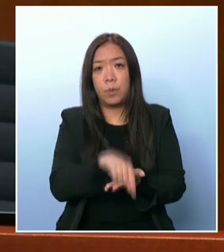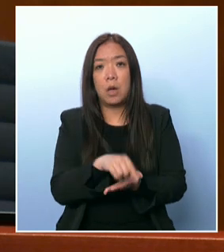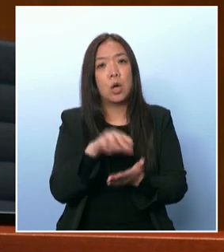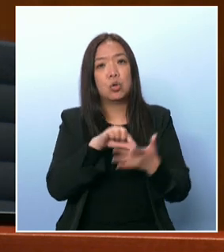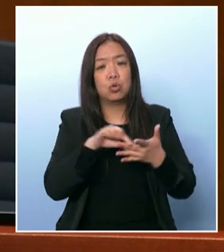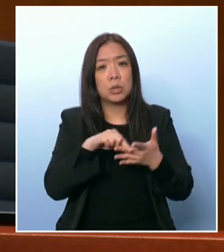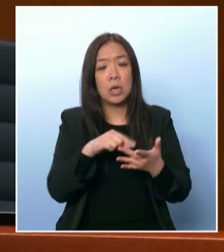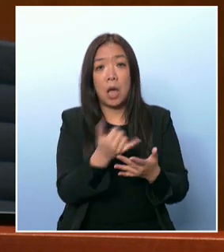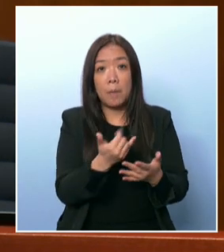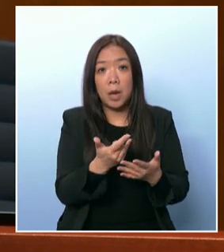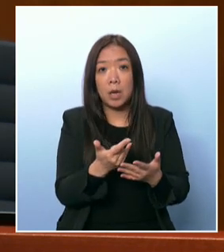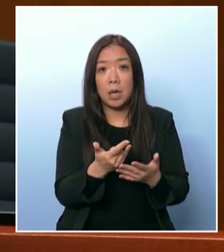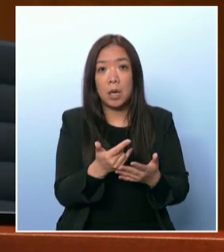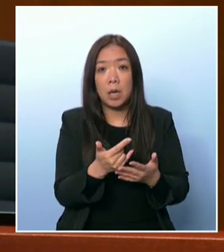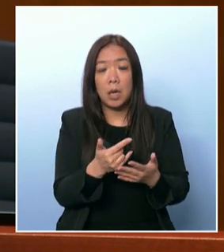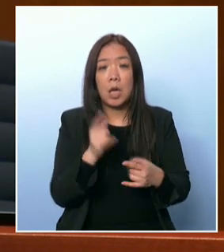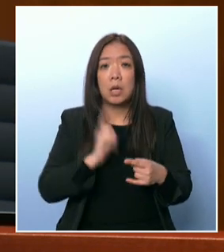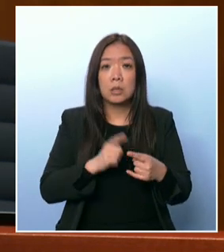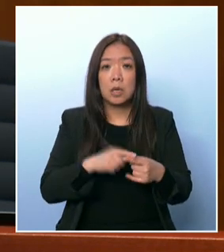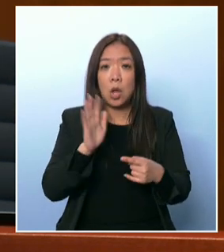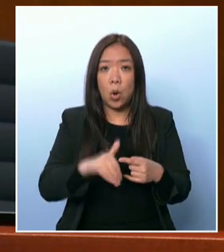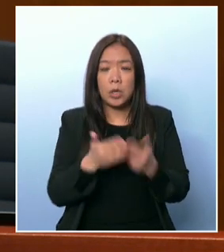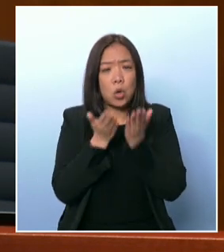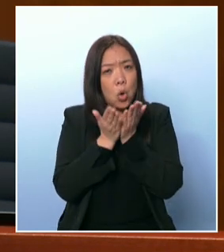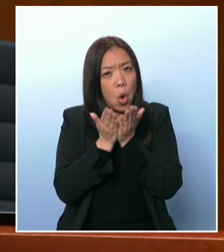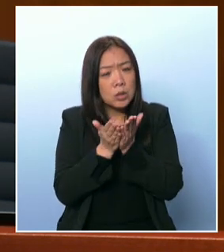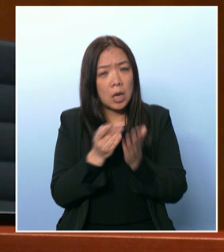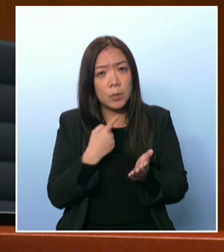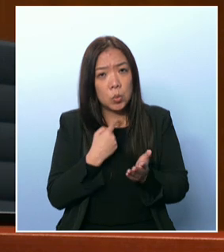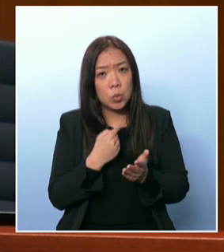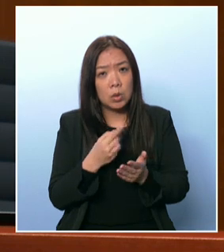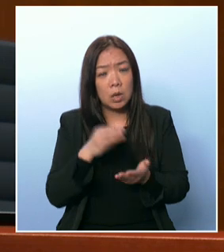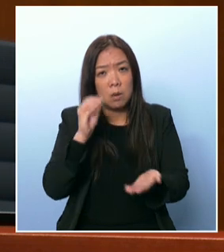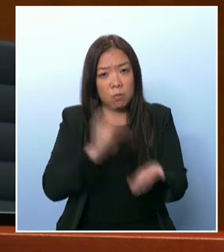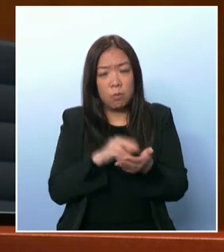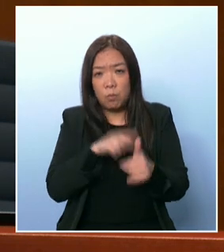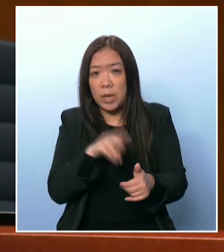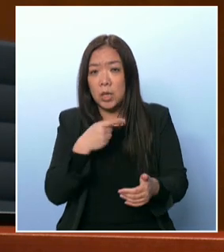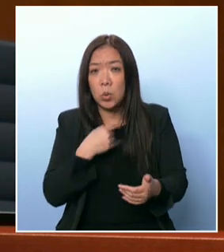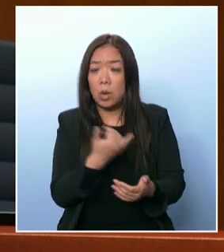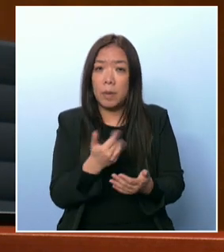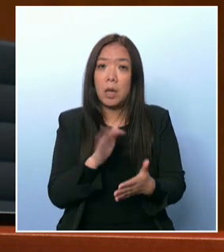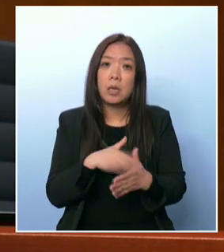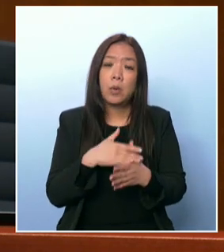Now, must medical students live in the